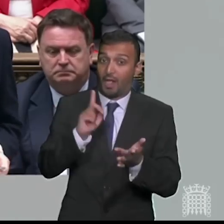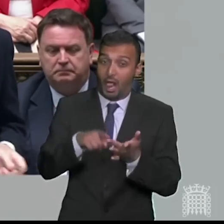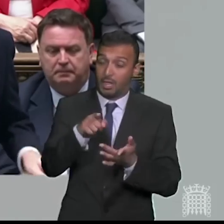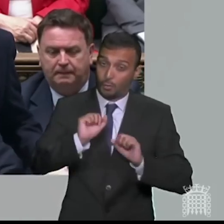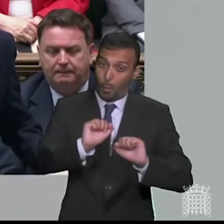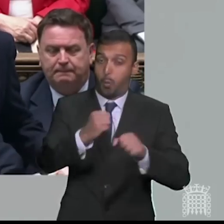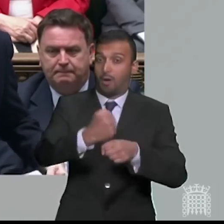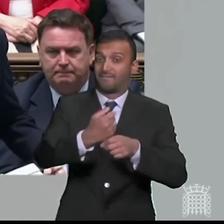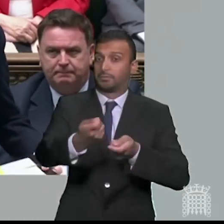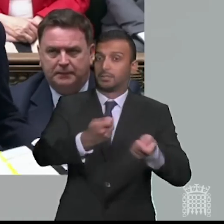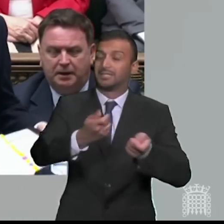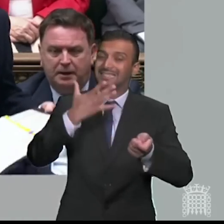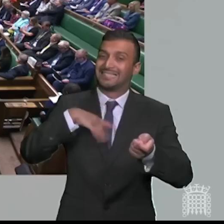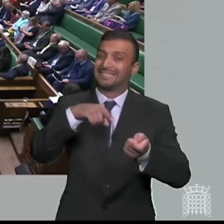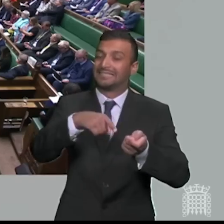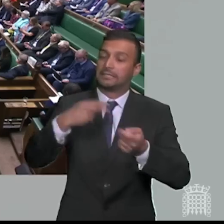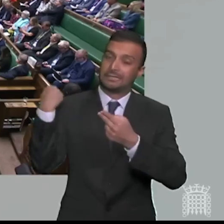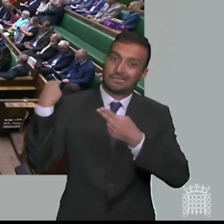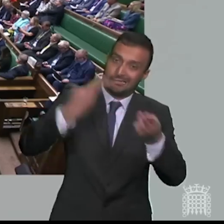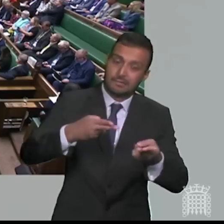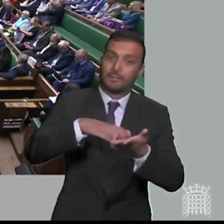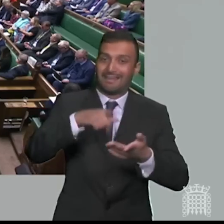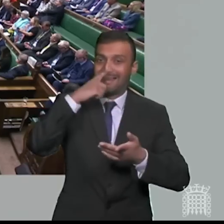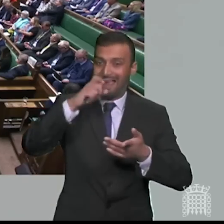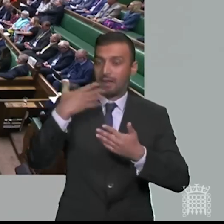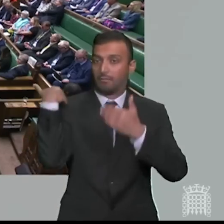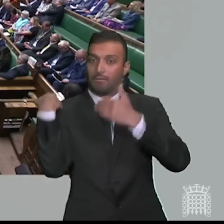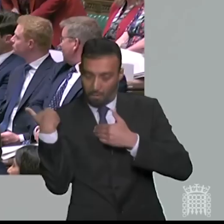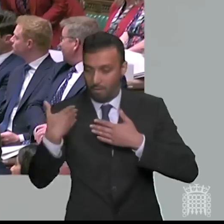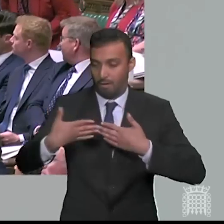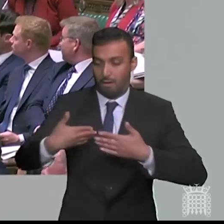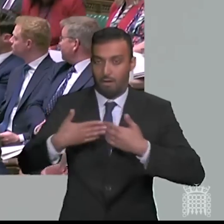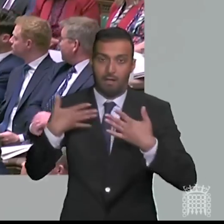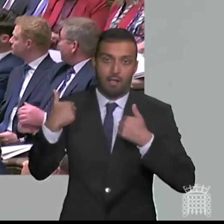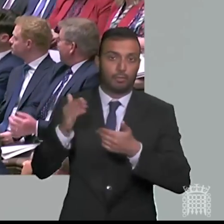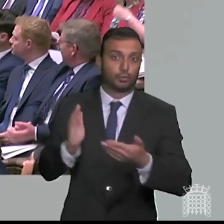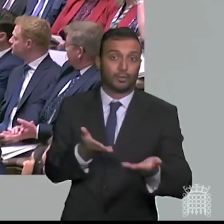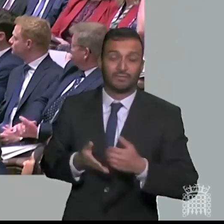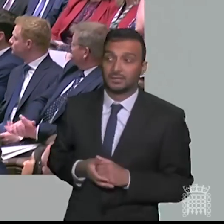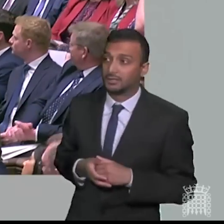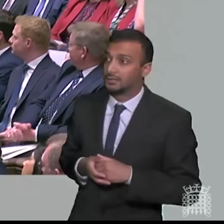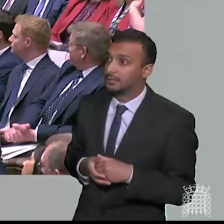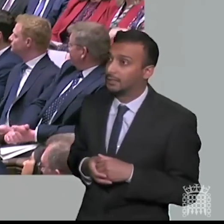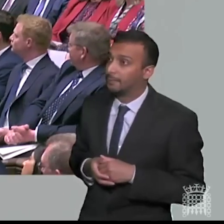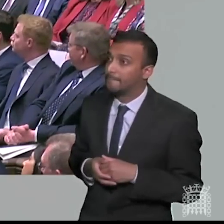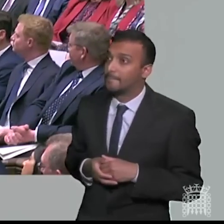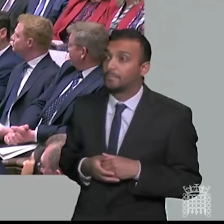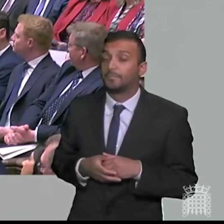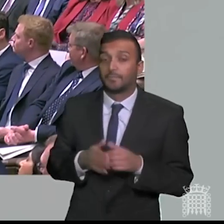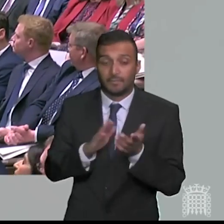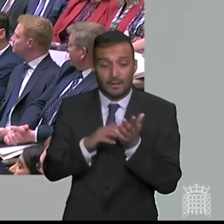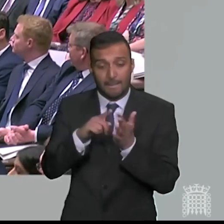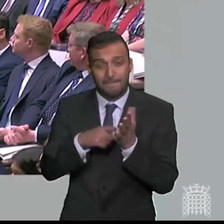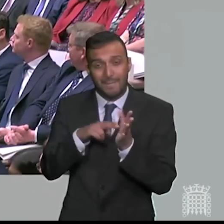needed for the Northern Ireland Health Service. Thank you, Mr. Speaker. Of the 16,700 cases of